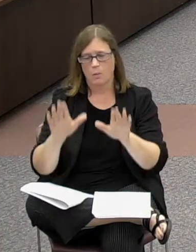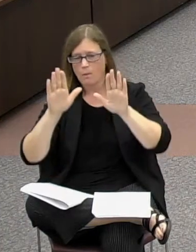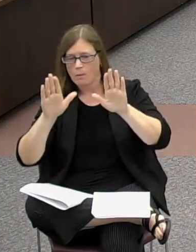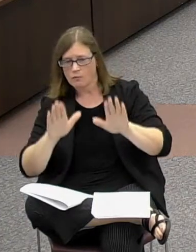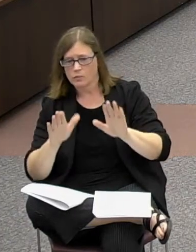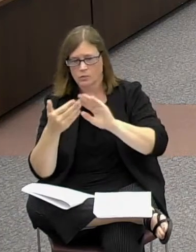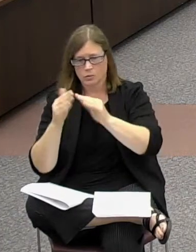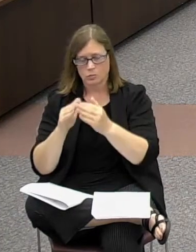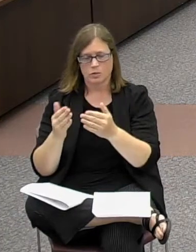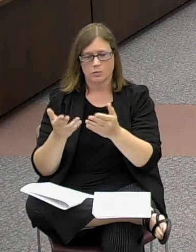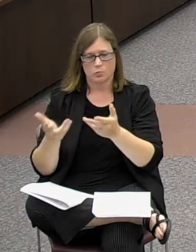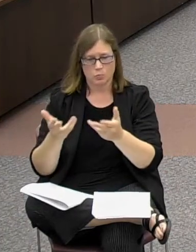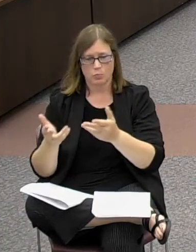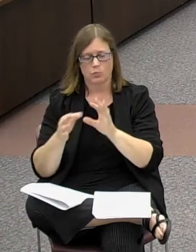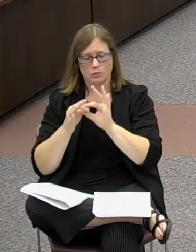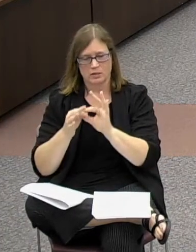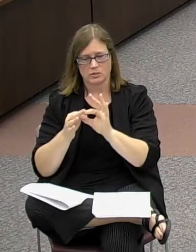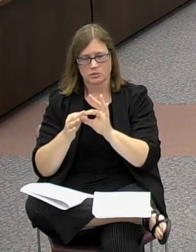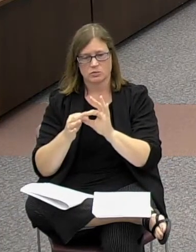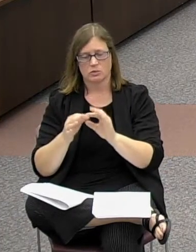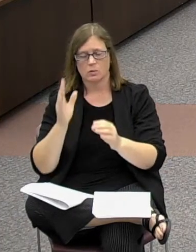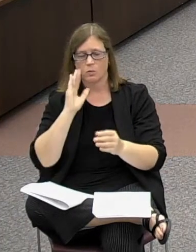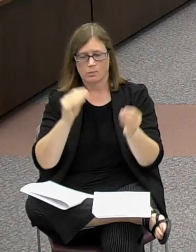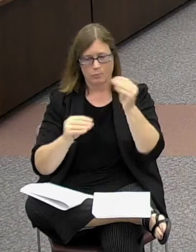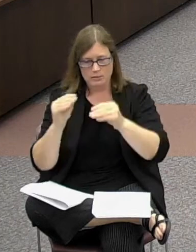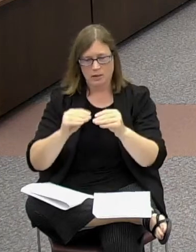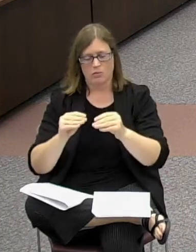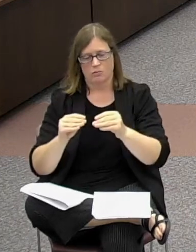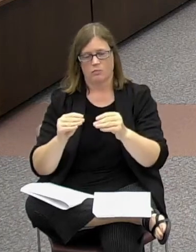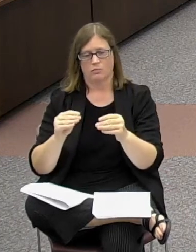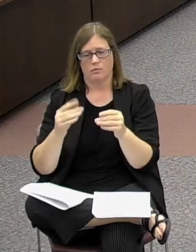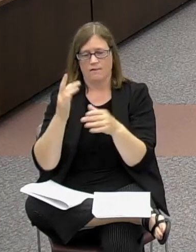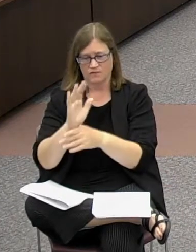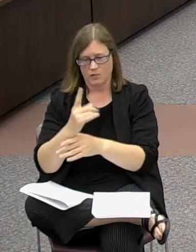community relations department is putting a video together about that.